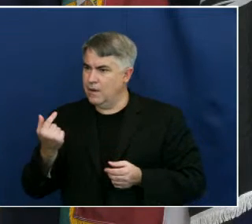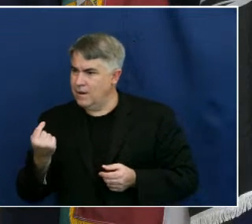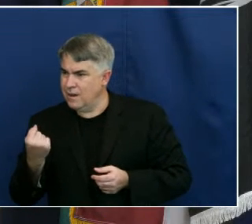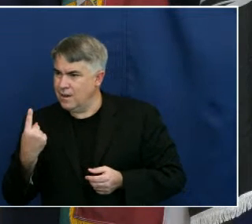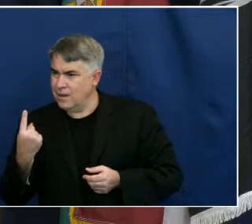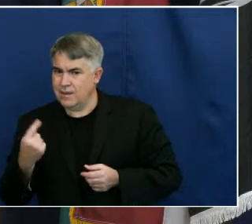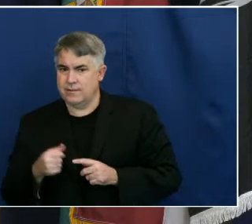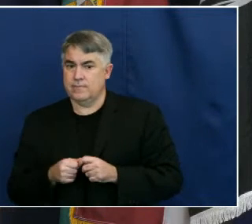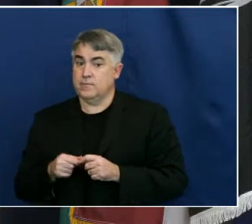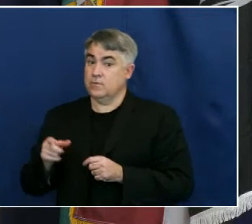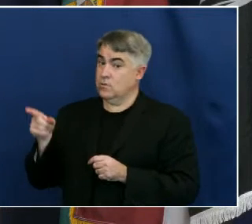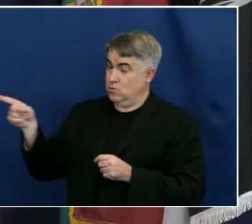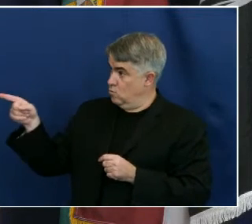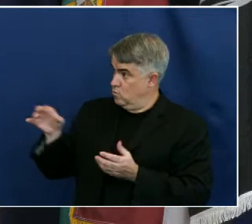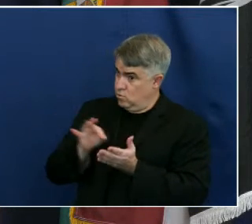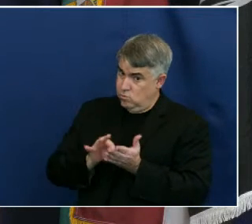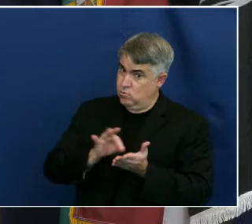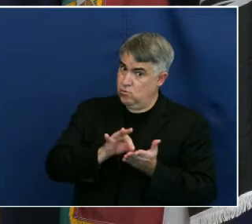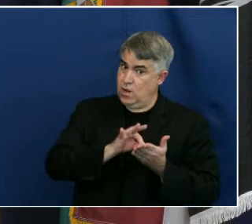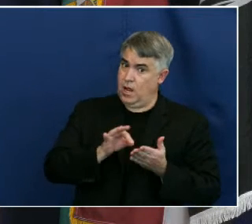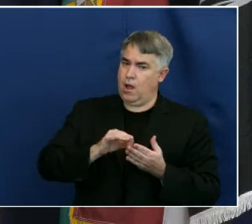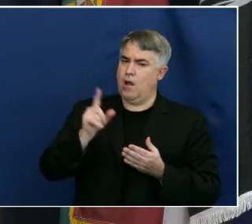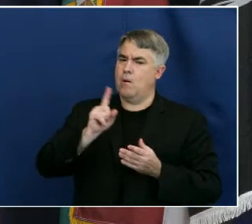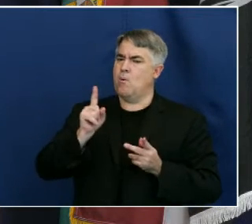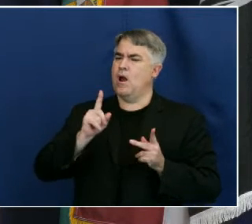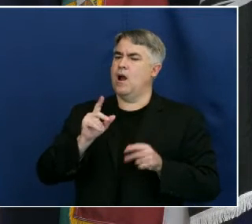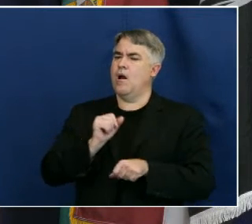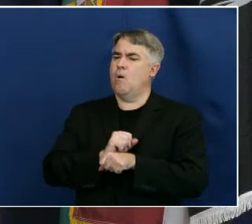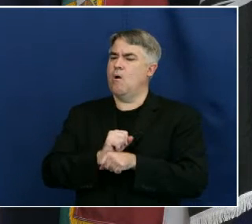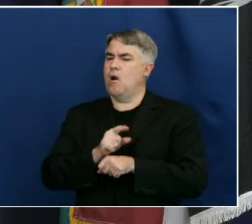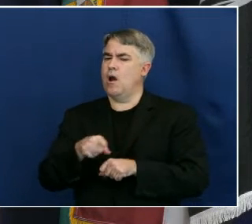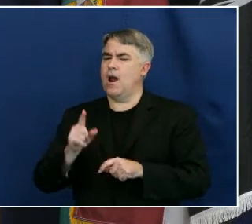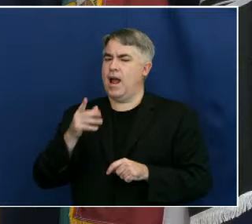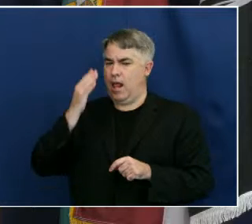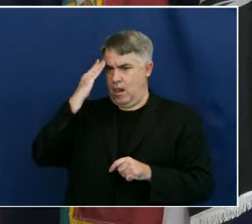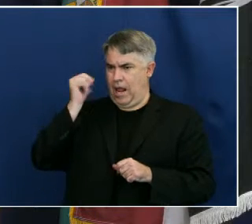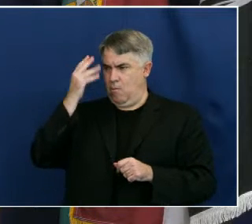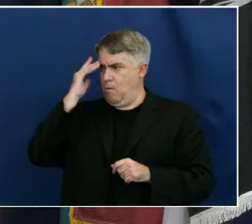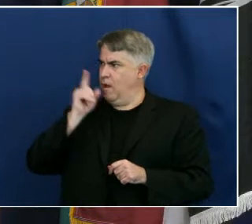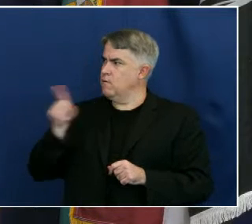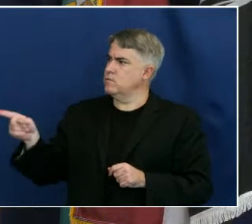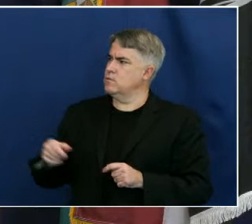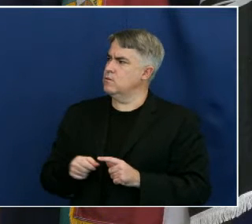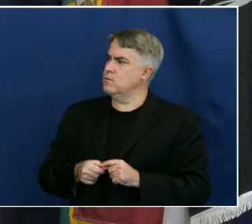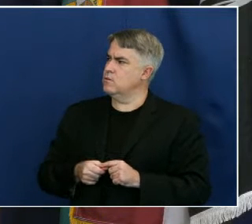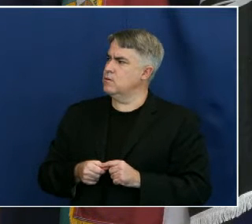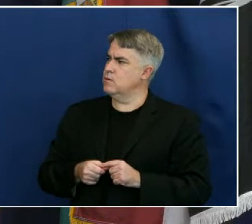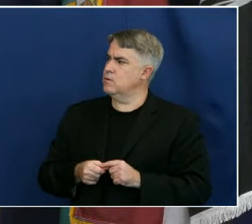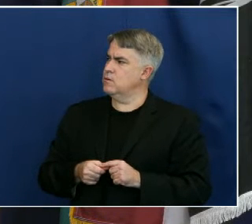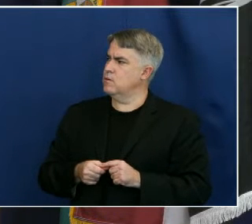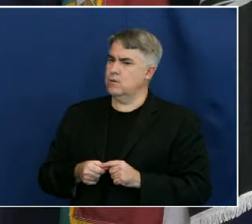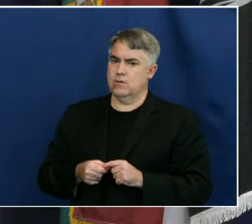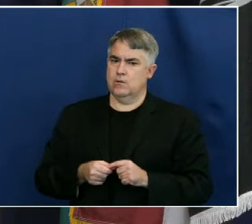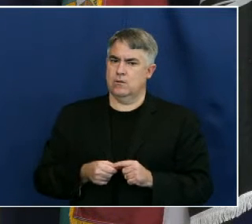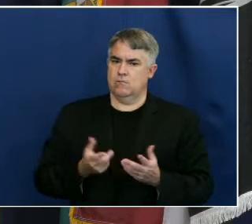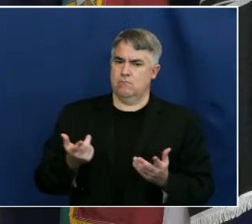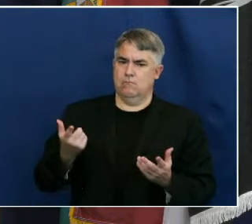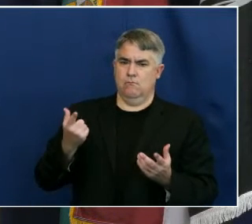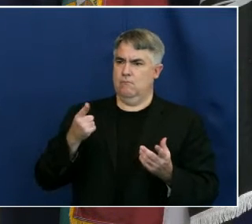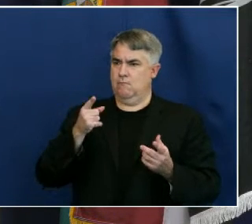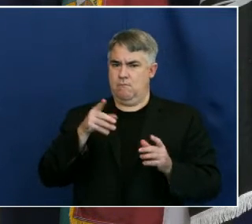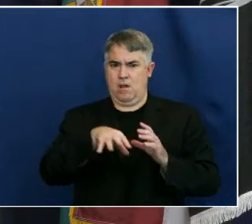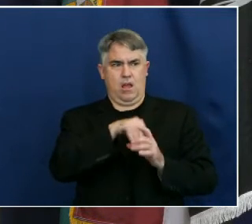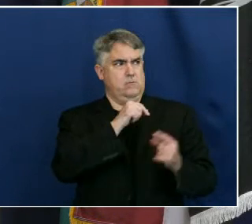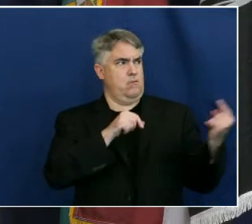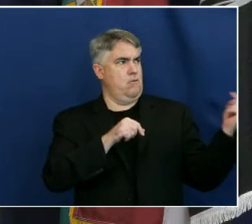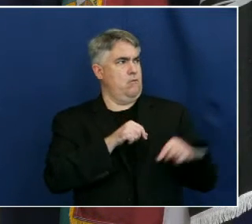Are we tracking where they're working? I mean, how can we confidently say that? Is there like a breakdown of the zip codes for the out-of-jurisdiction vaccines that we could